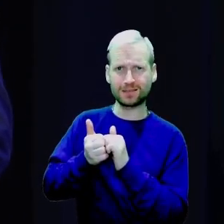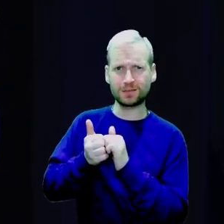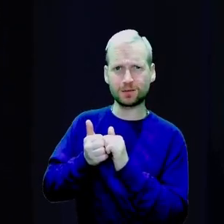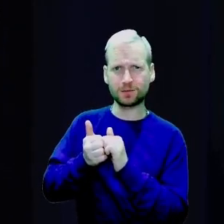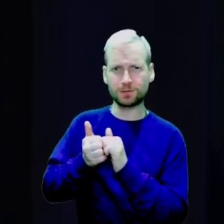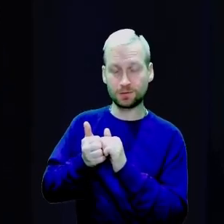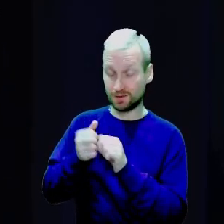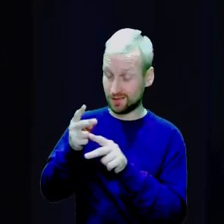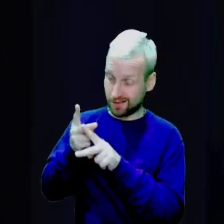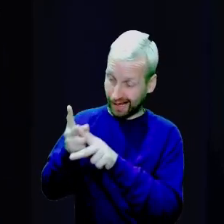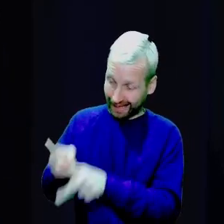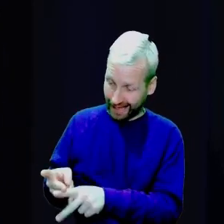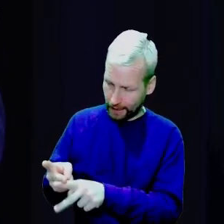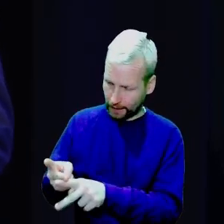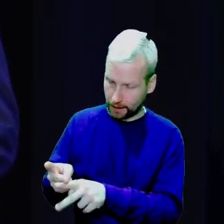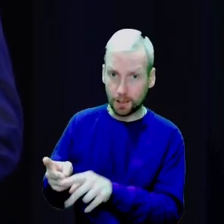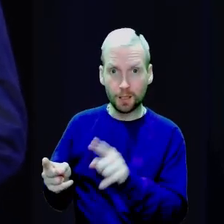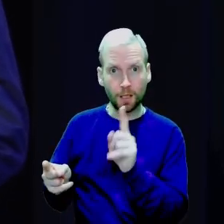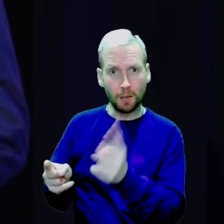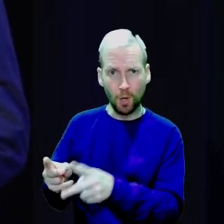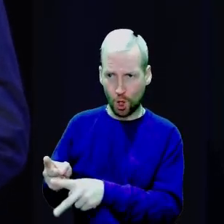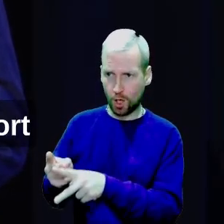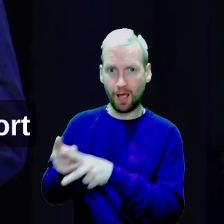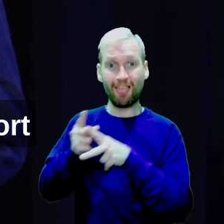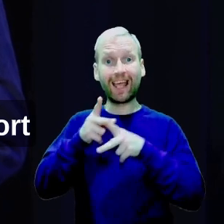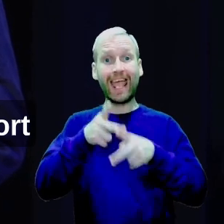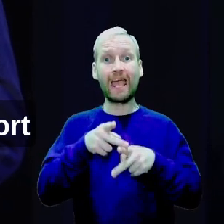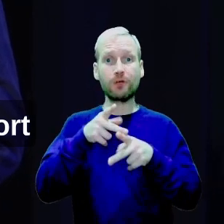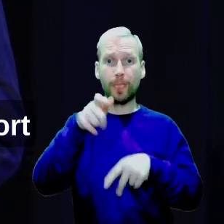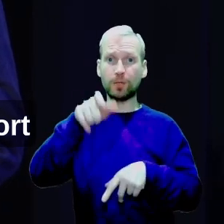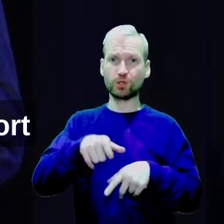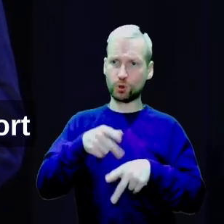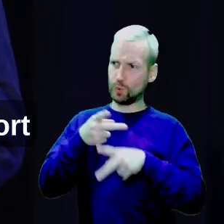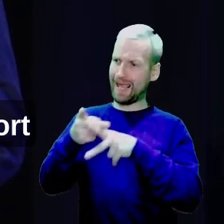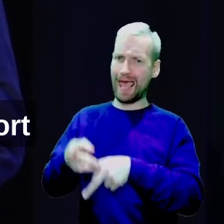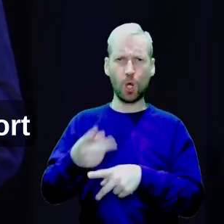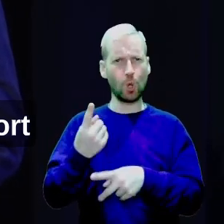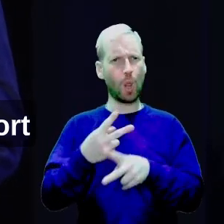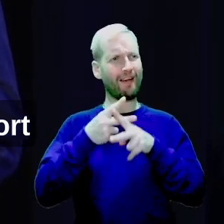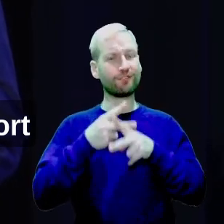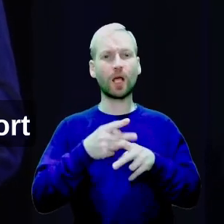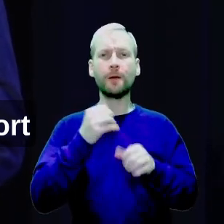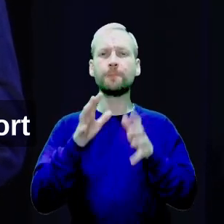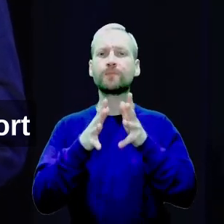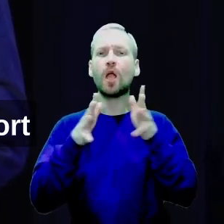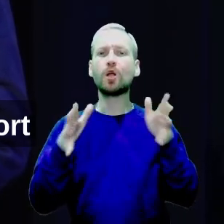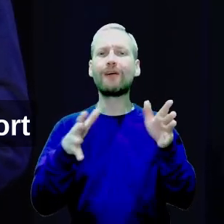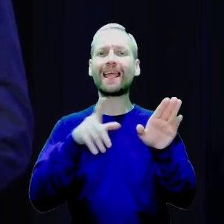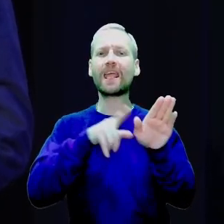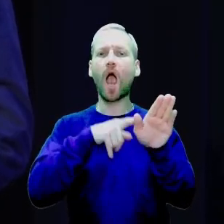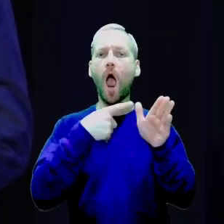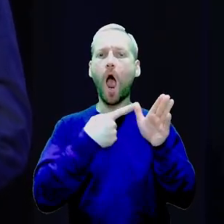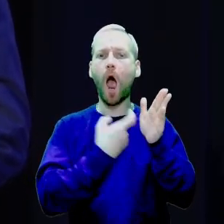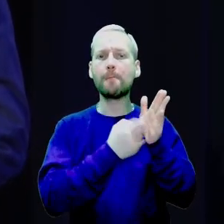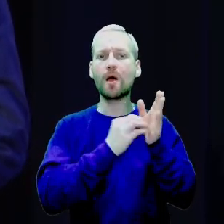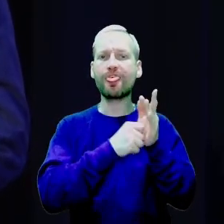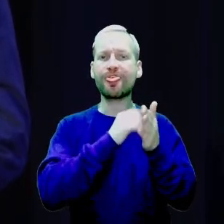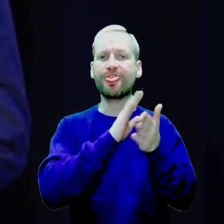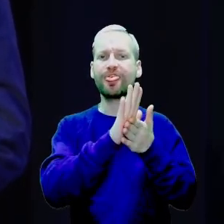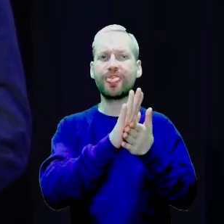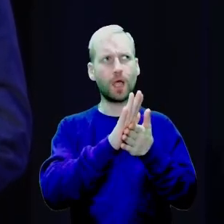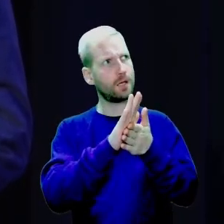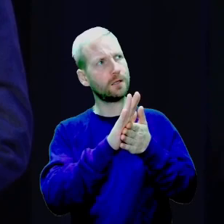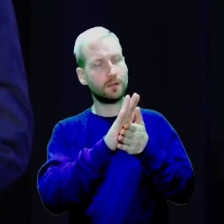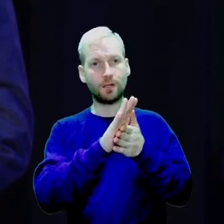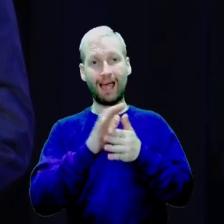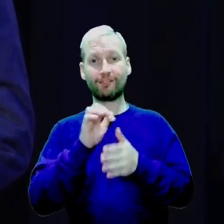carer, ensuring their health and well-being? In the Great Yarmouth area, there are carer support nurses who can come up with a plan to